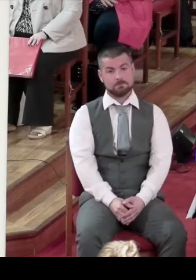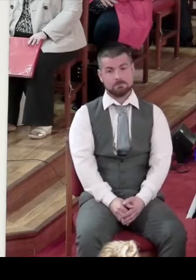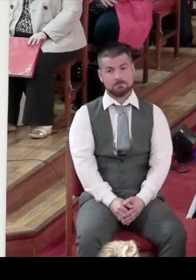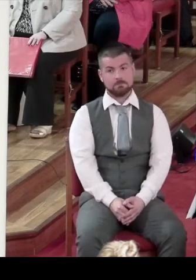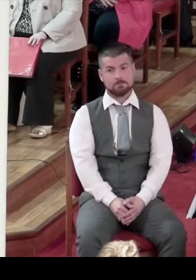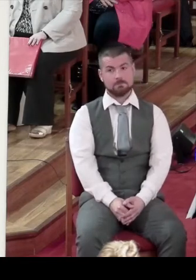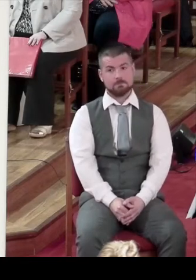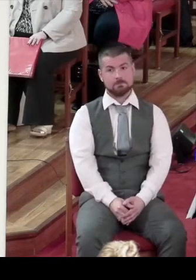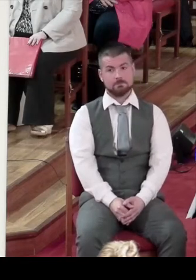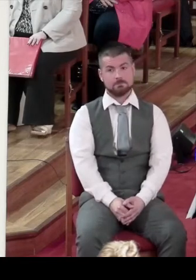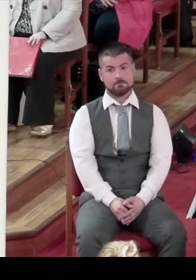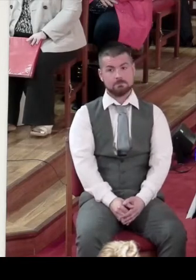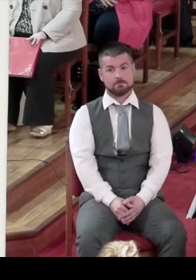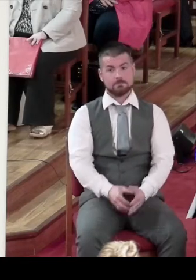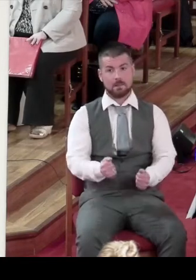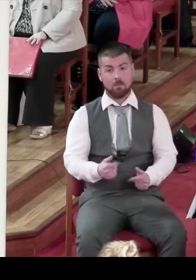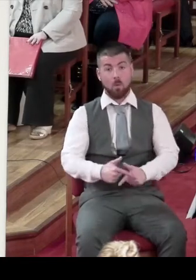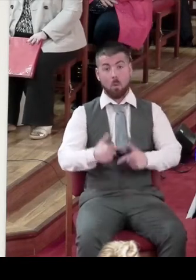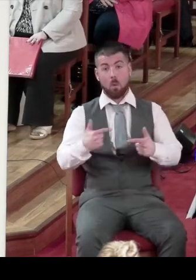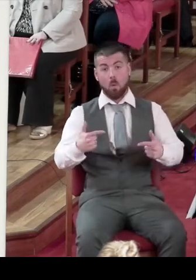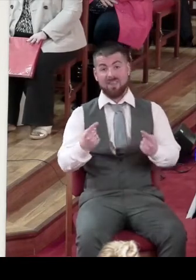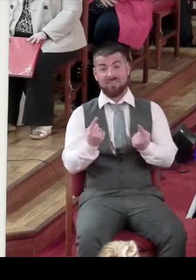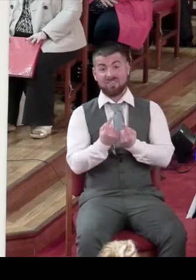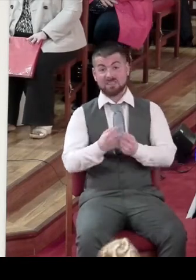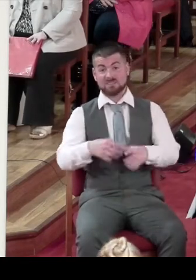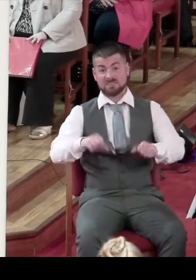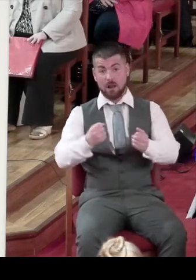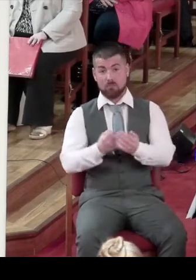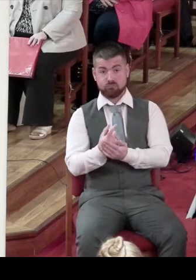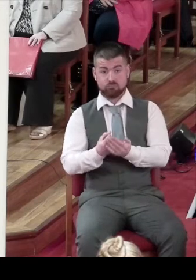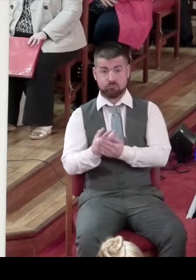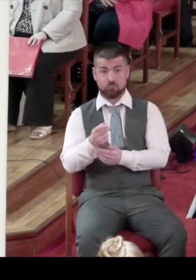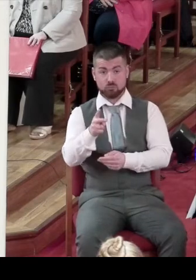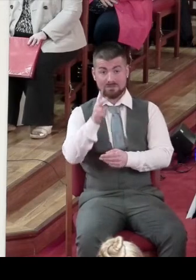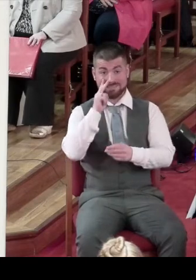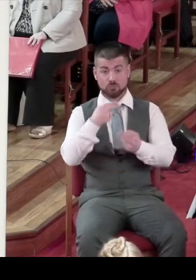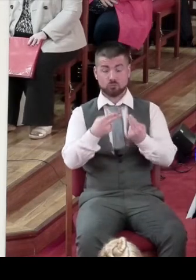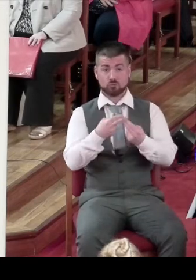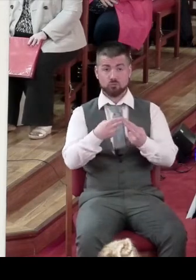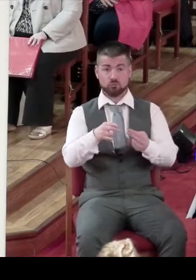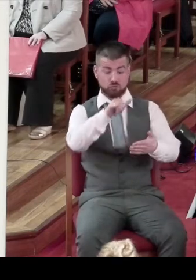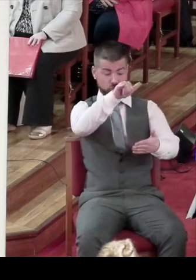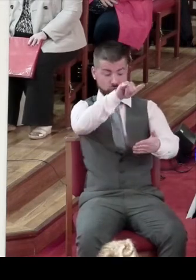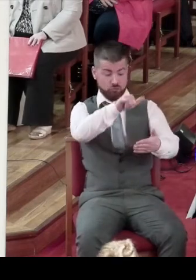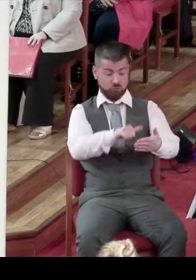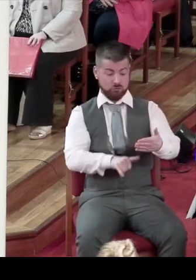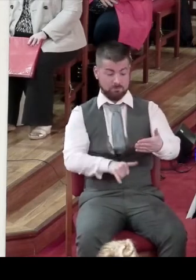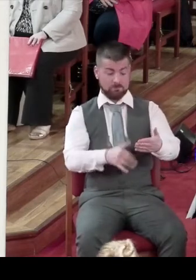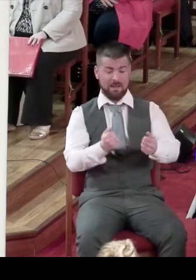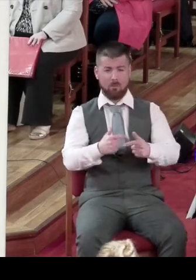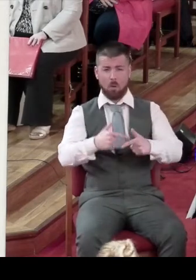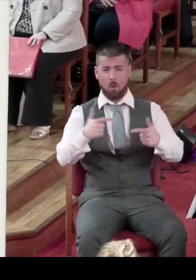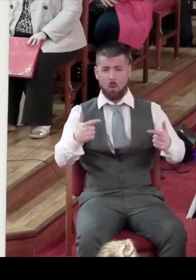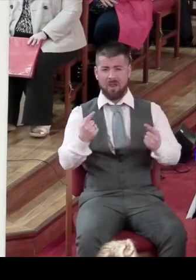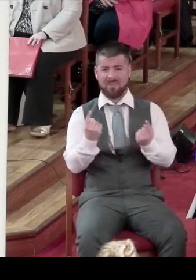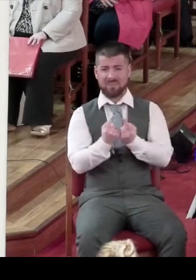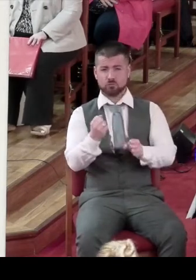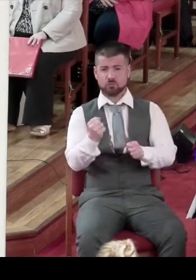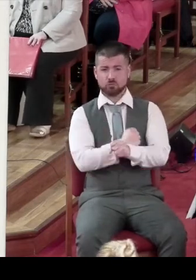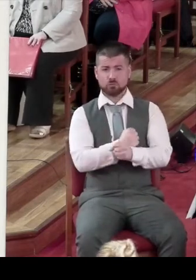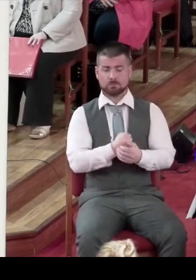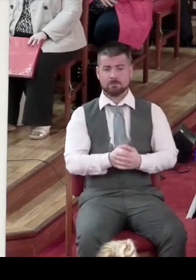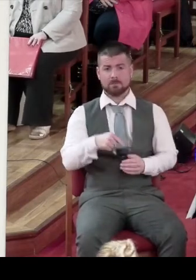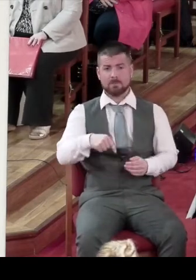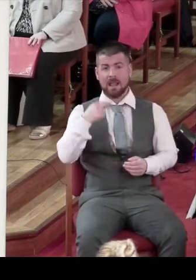There's quite a lot of things restarted in the church, as you'll see from our news sheet. There's a huge amount of things going on. This